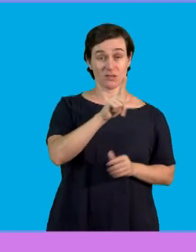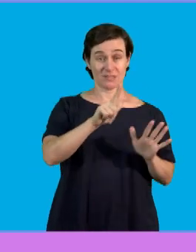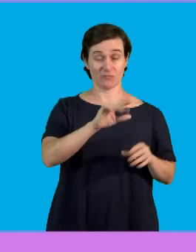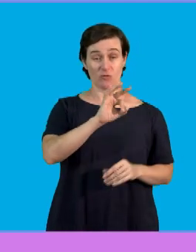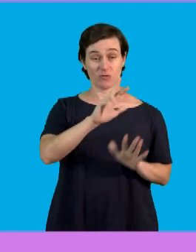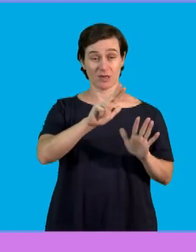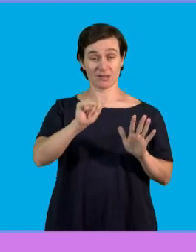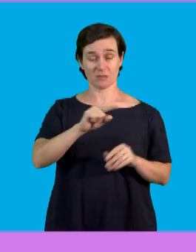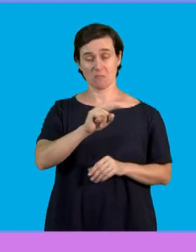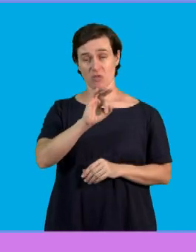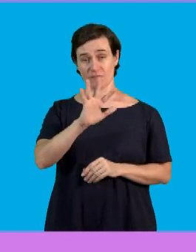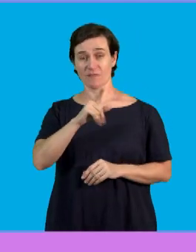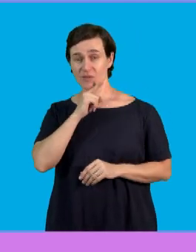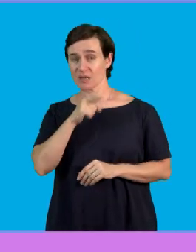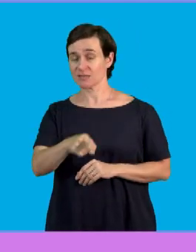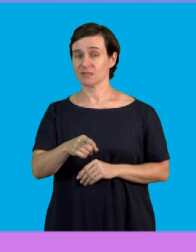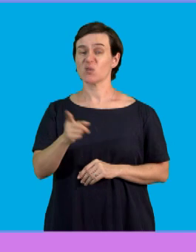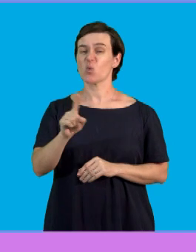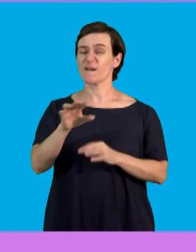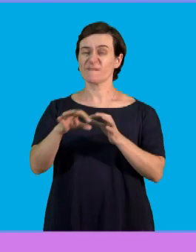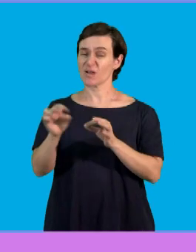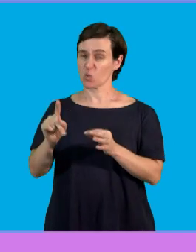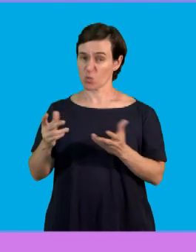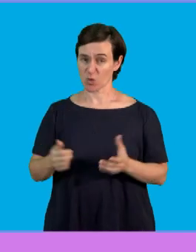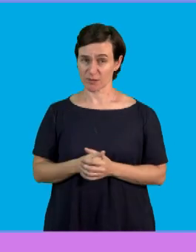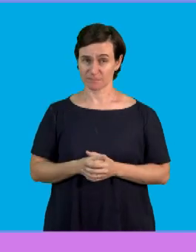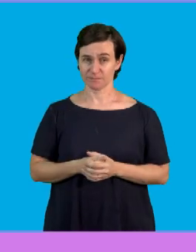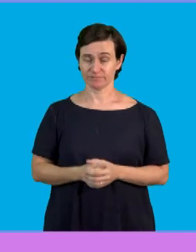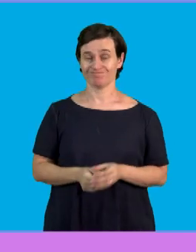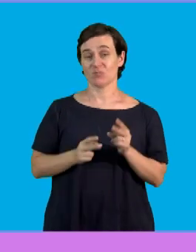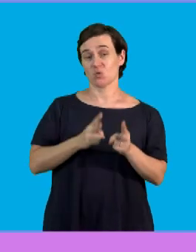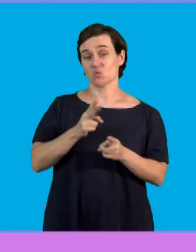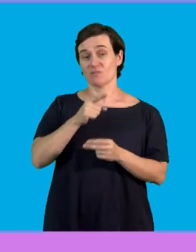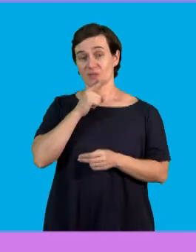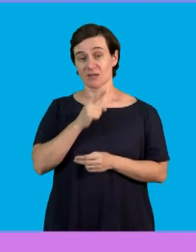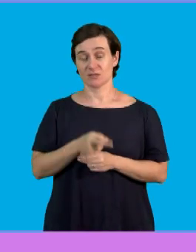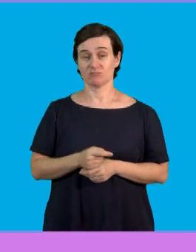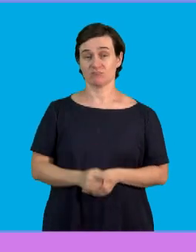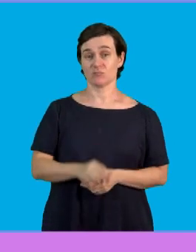47,386 minus 35,000, the extra value that we get here is